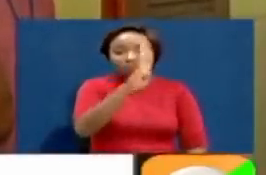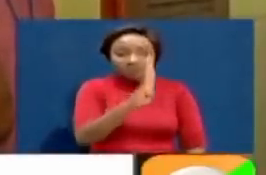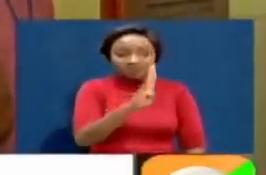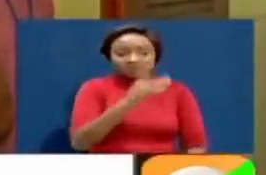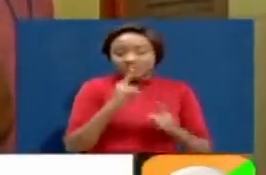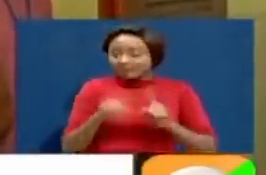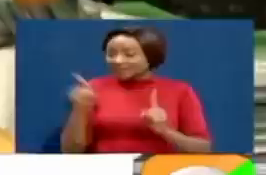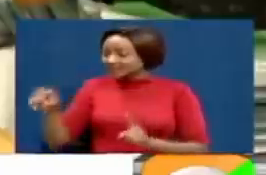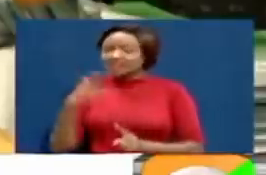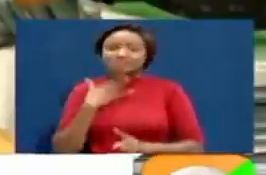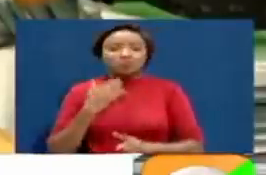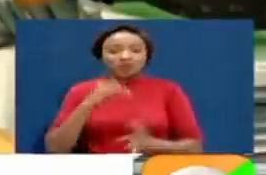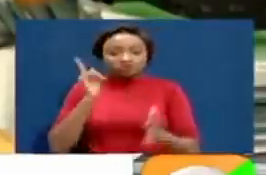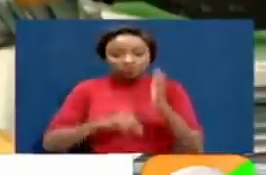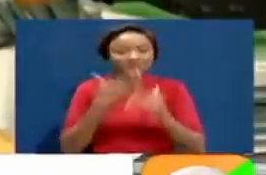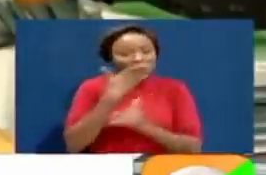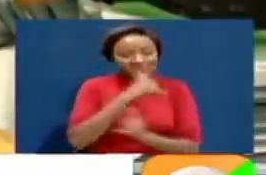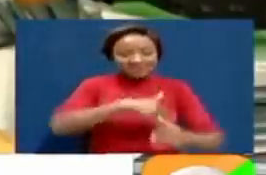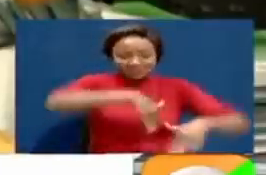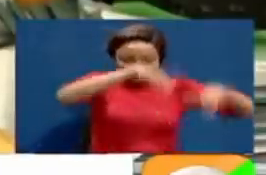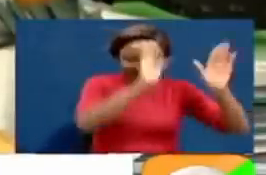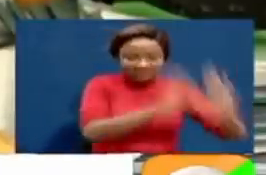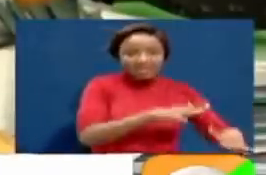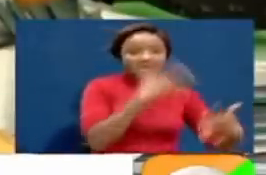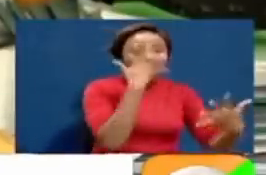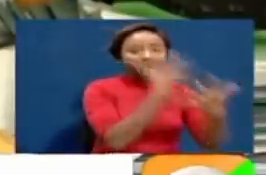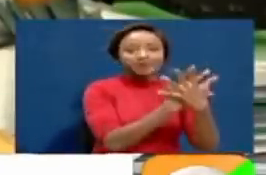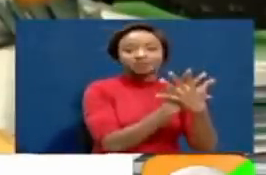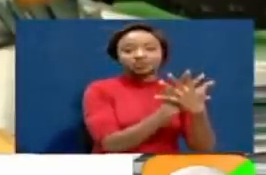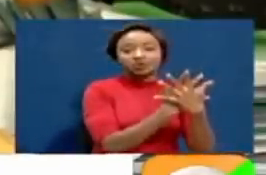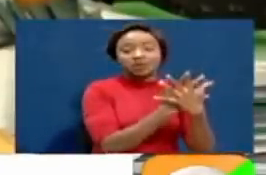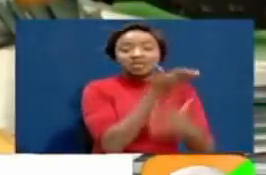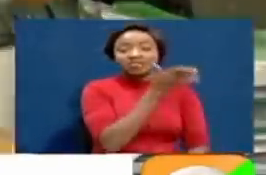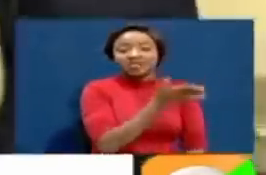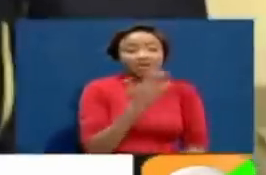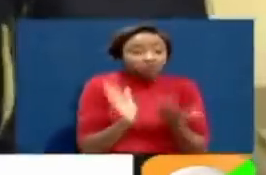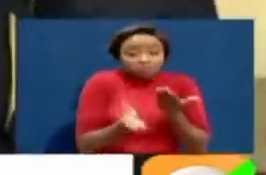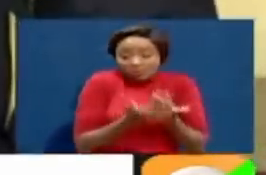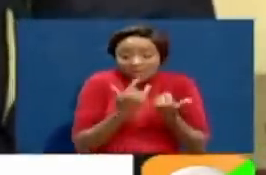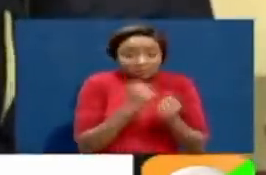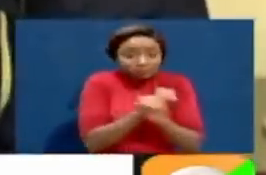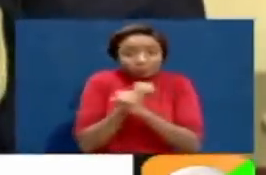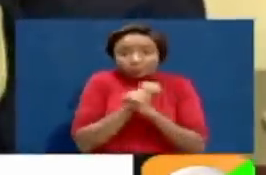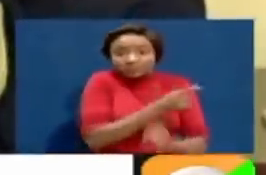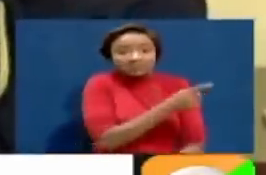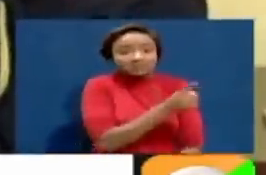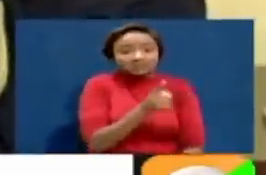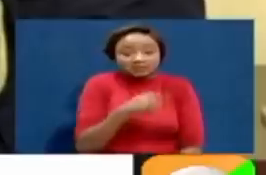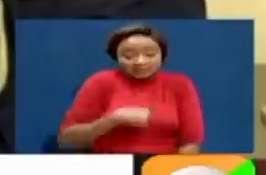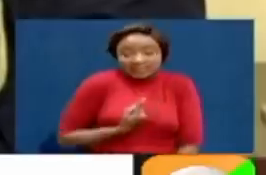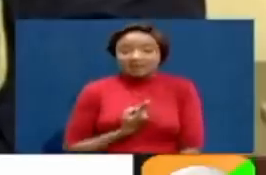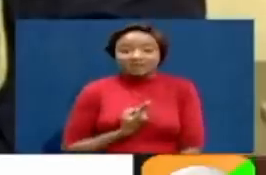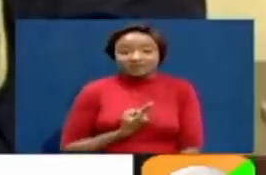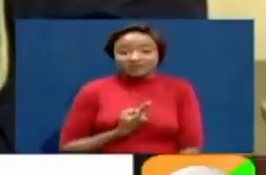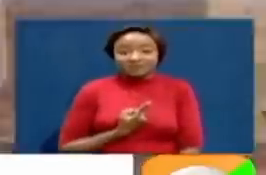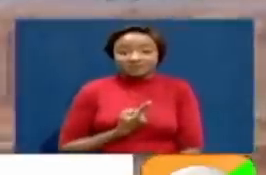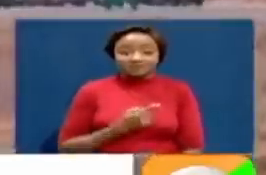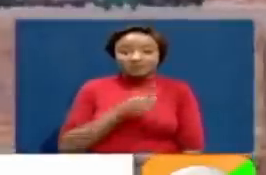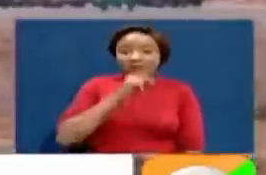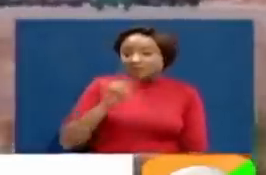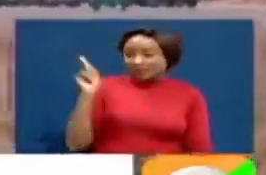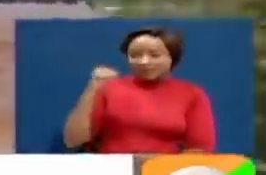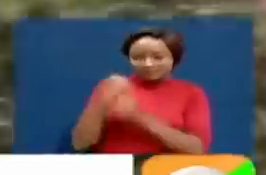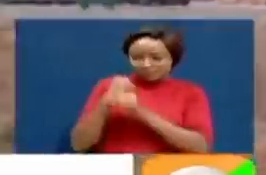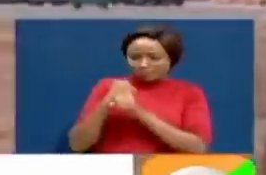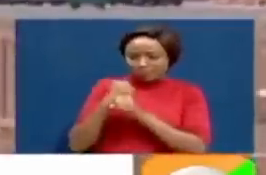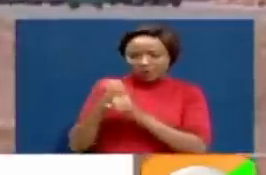kept in the police cells for fear of his life. Ali Gire has worked for the national carrier